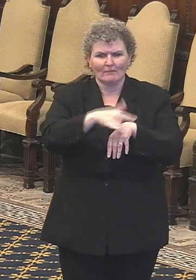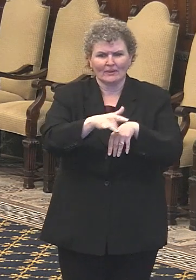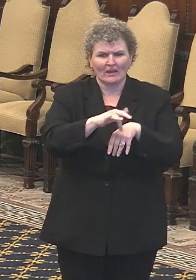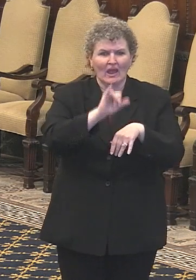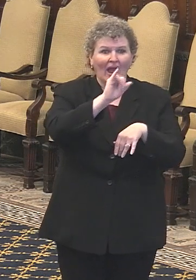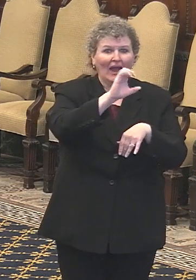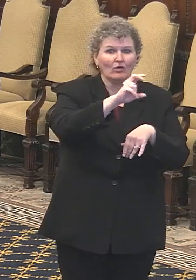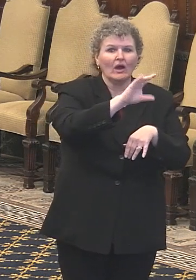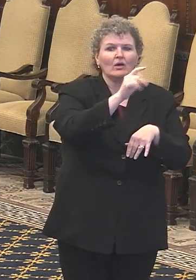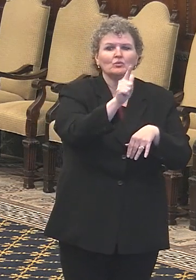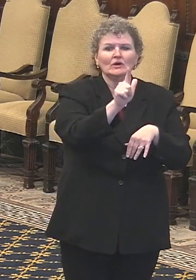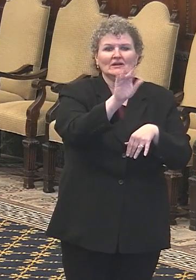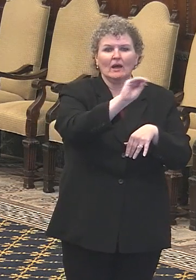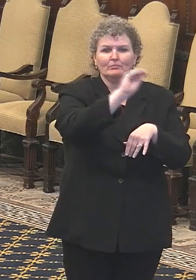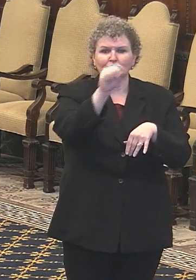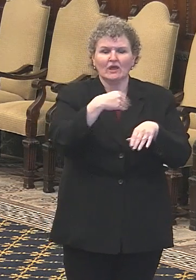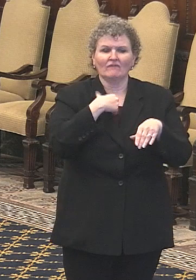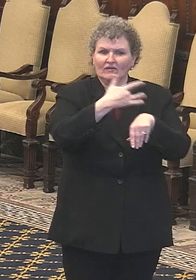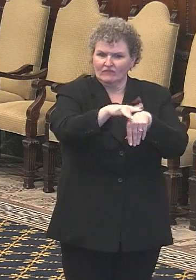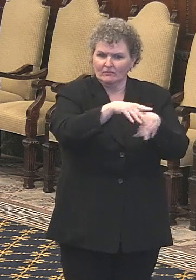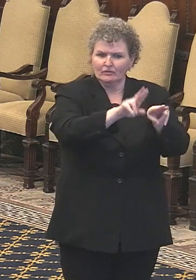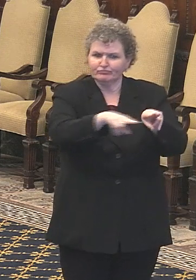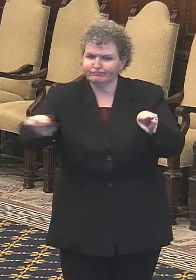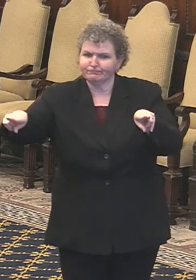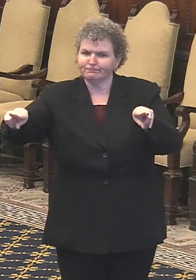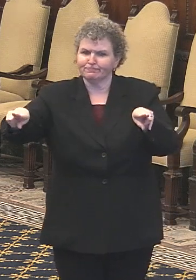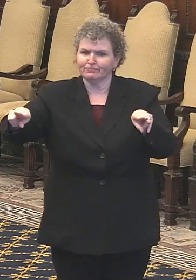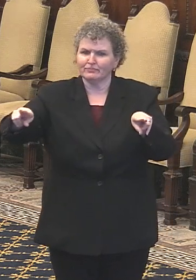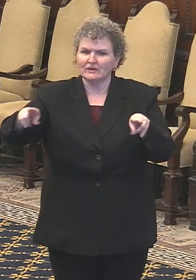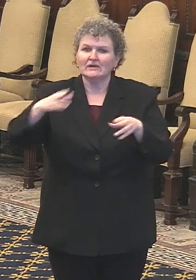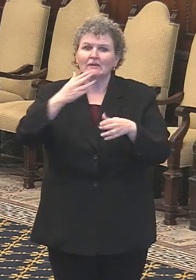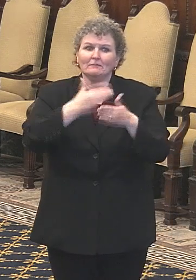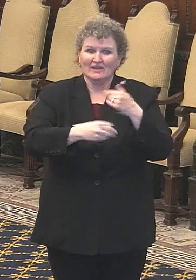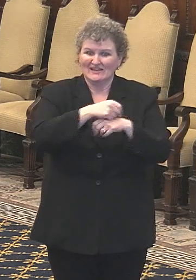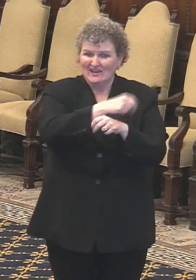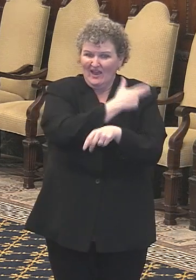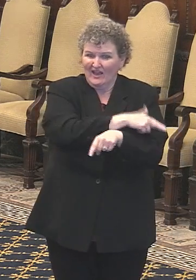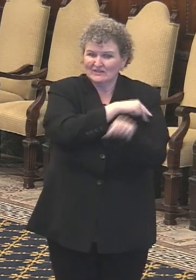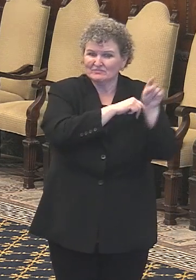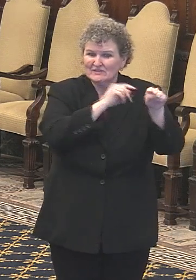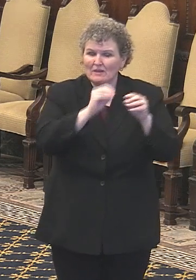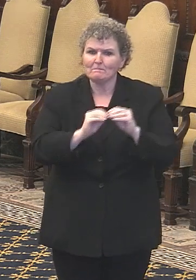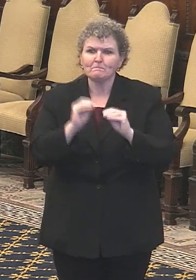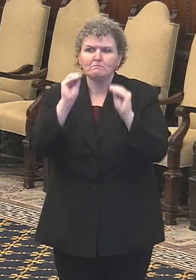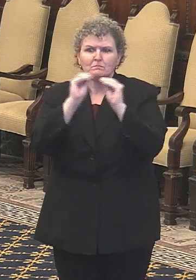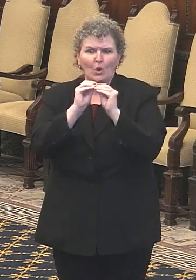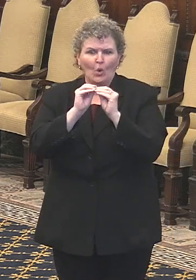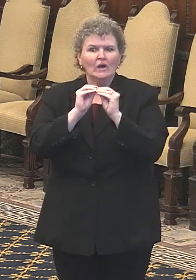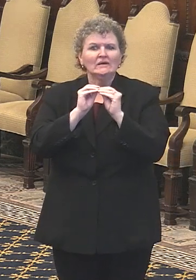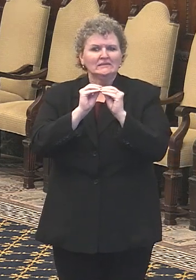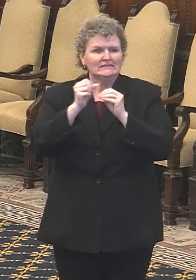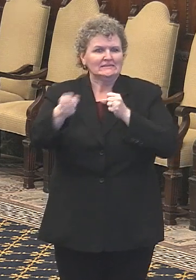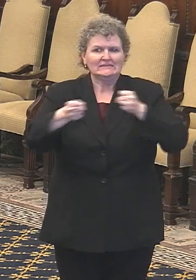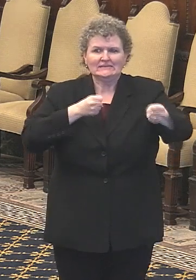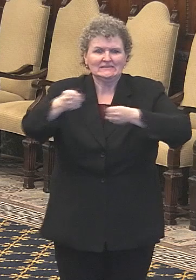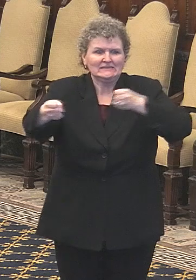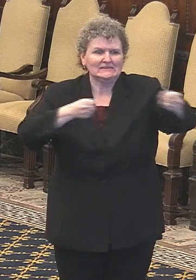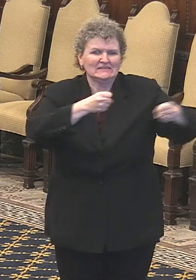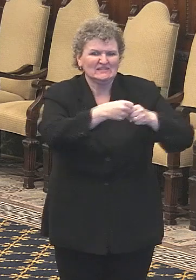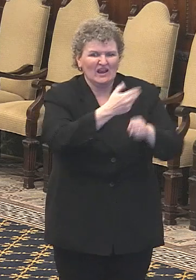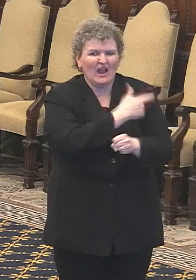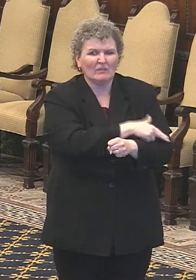But some hospitals in the region have more patients relative to their size than others. So some hospitals in the region are at or near